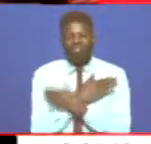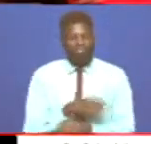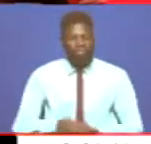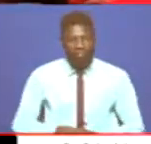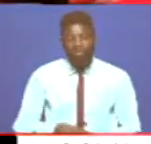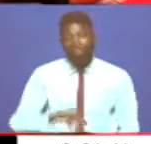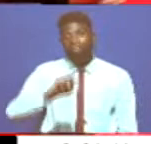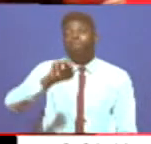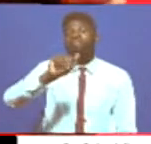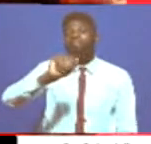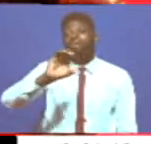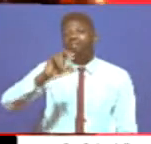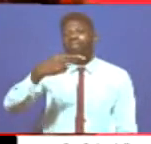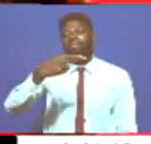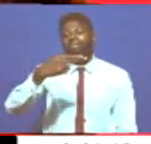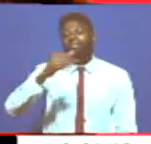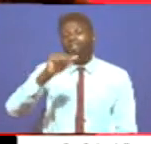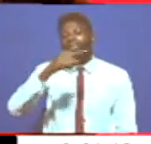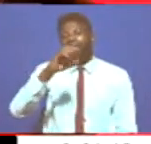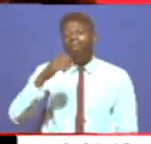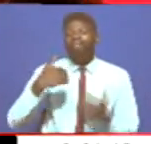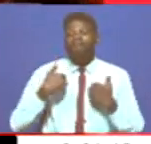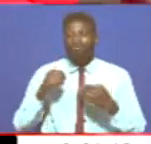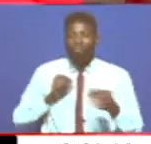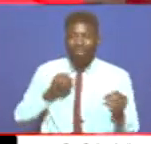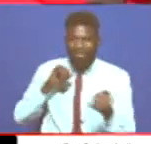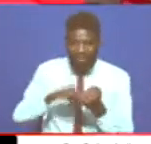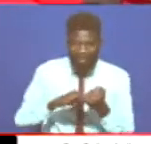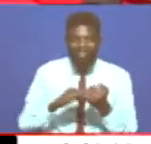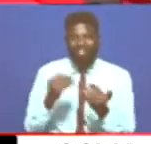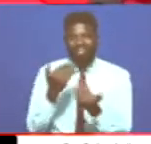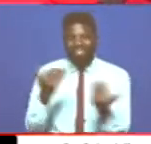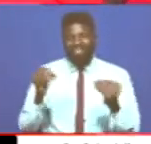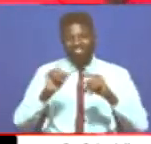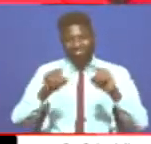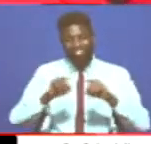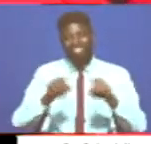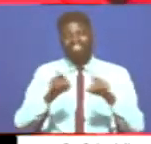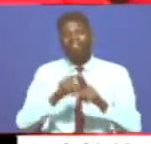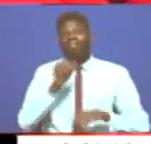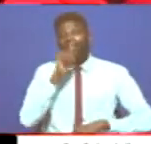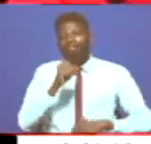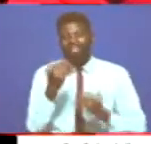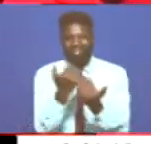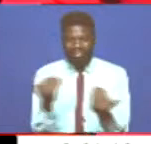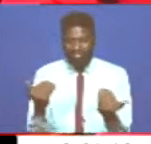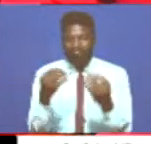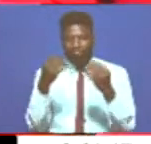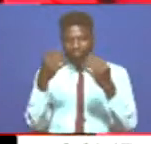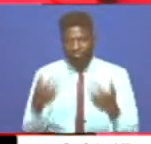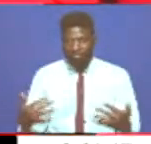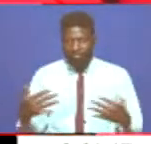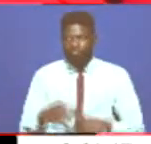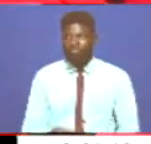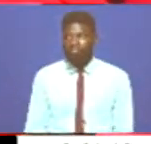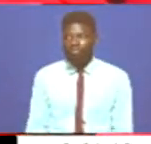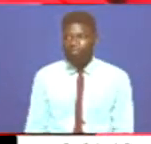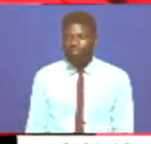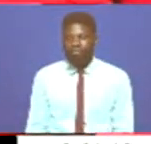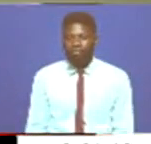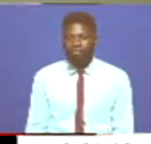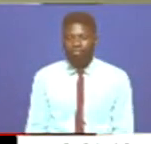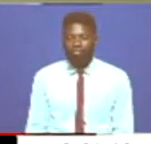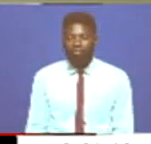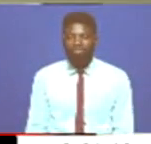behind a wife, several children, and grandchildren. Frederick Muki for Easy Friday.